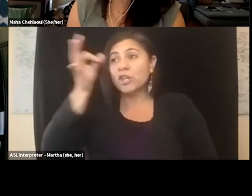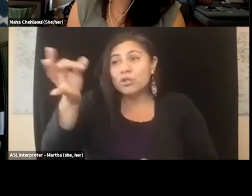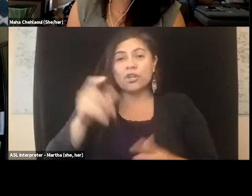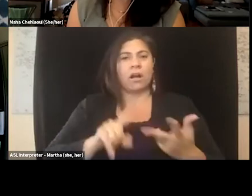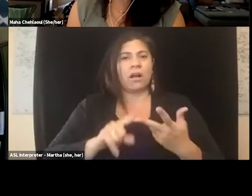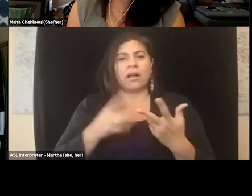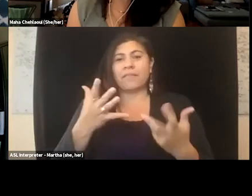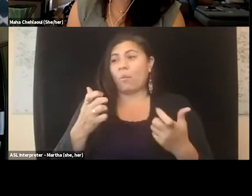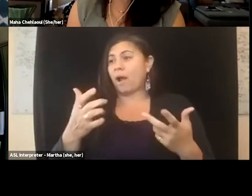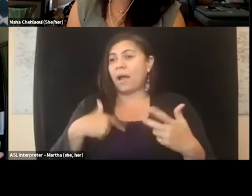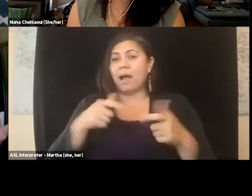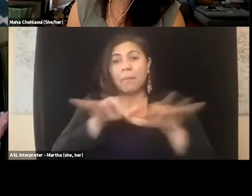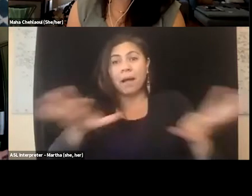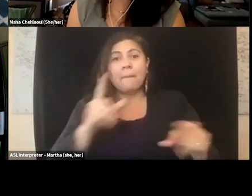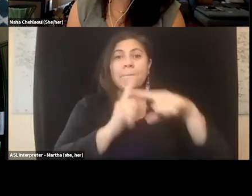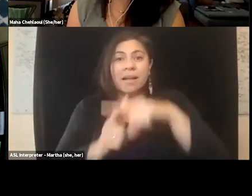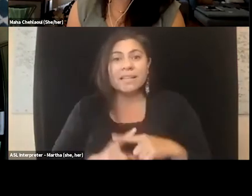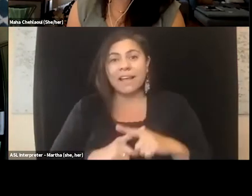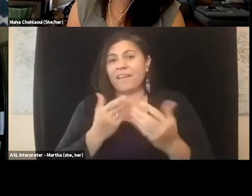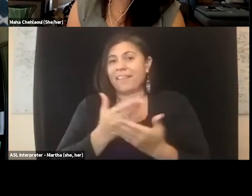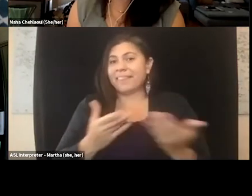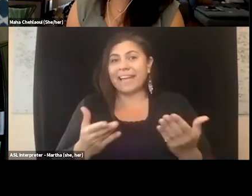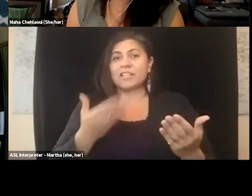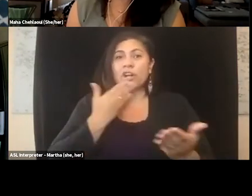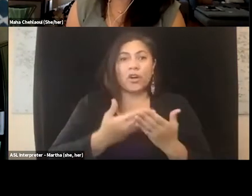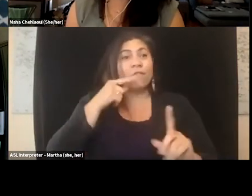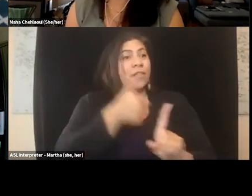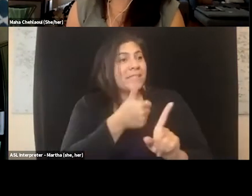something positive to look forward to for themselves and for their children if they're lucky.